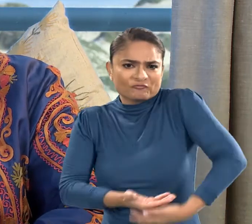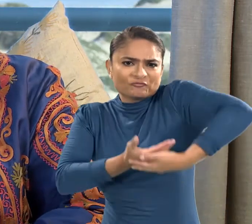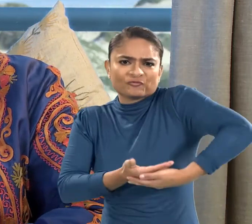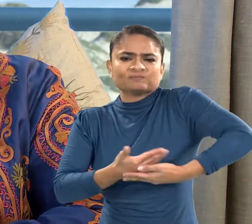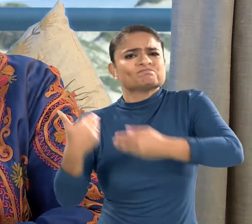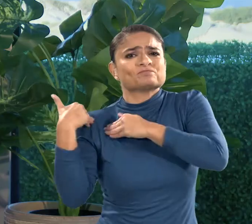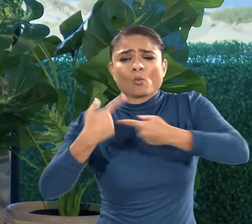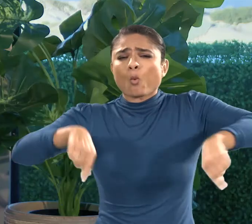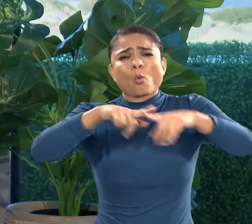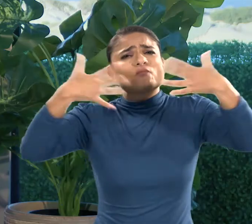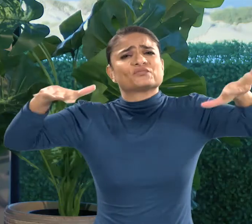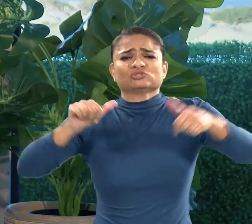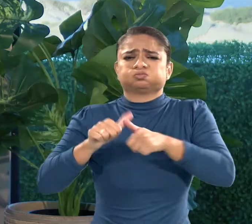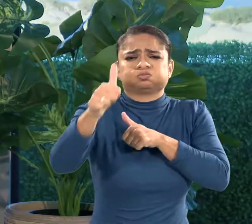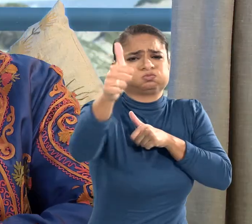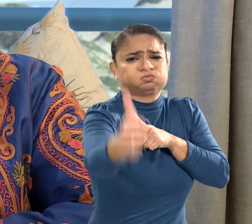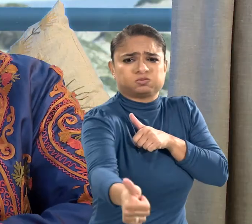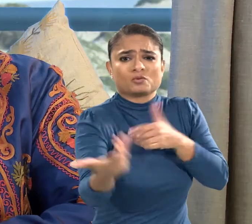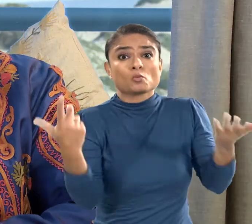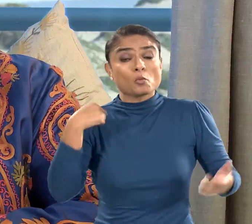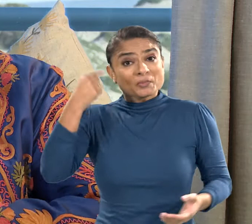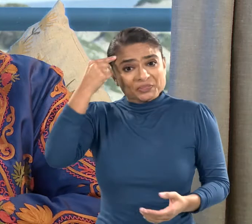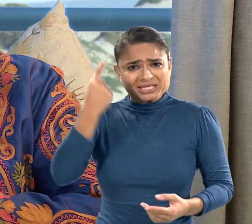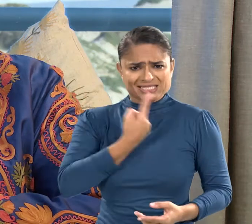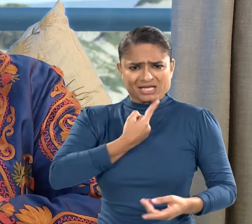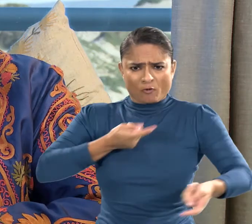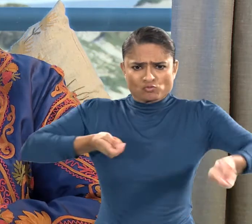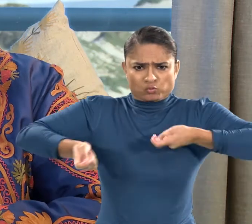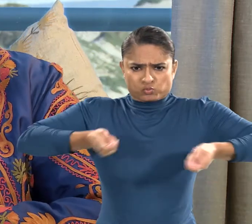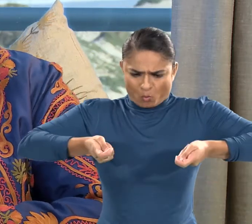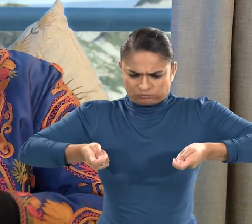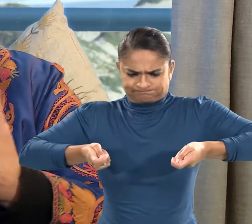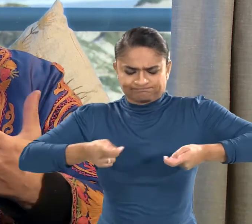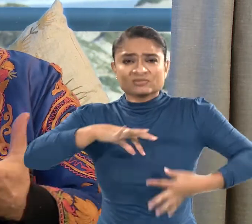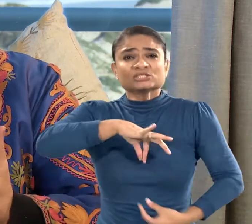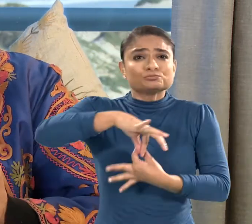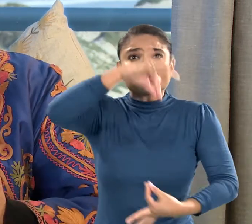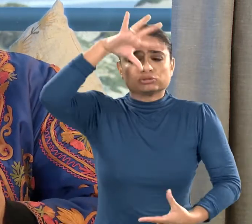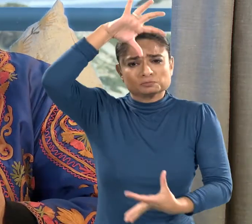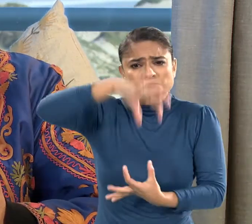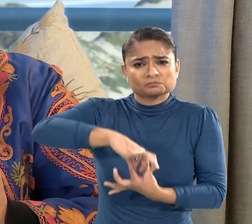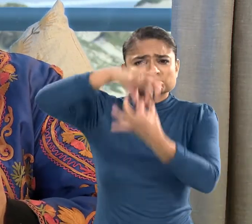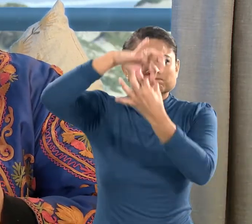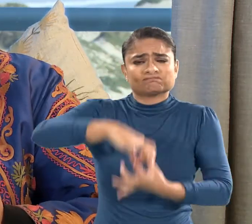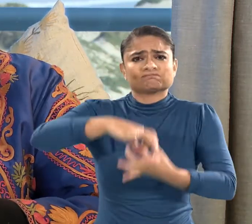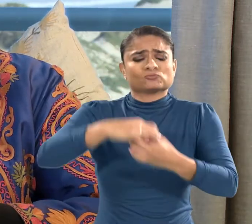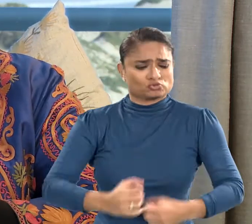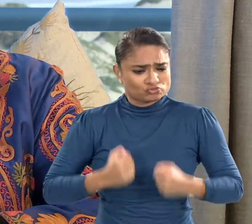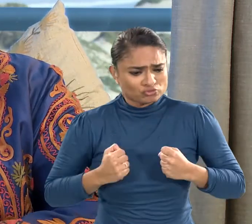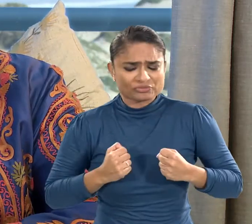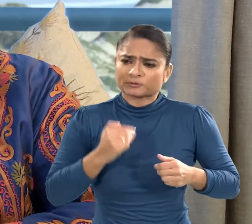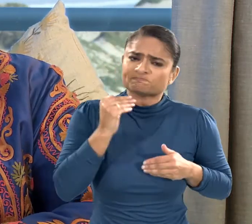far ahead of the rest of us. And so I think just take control of your